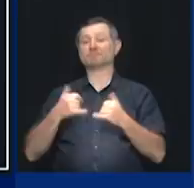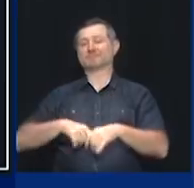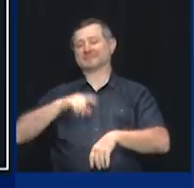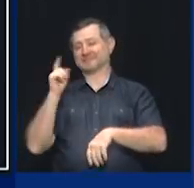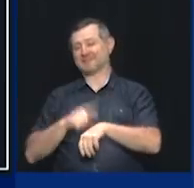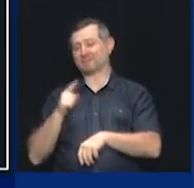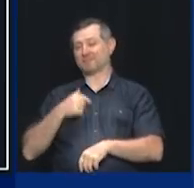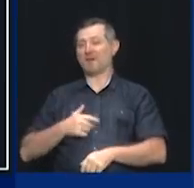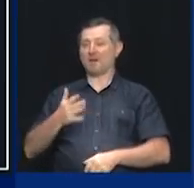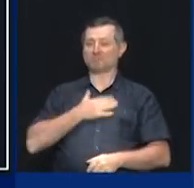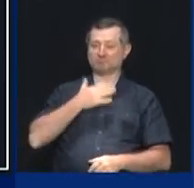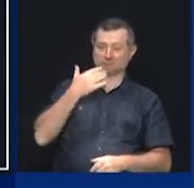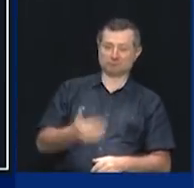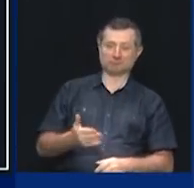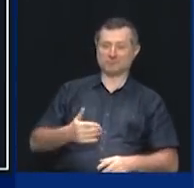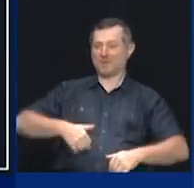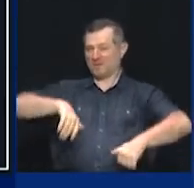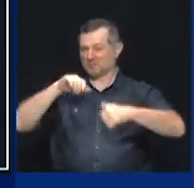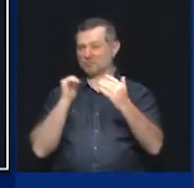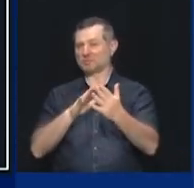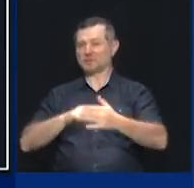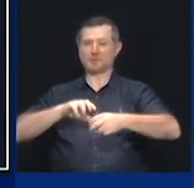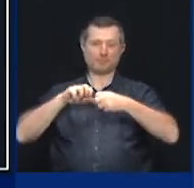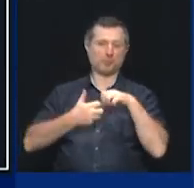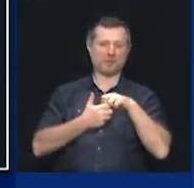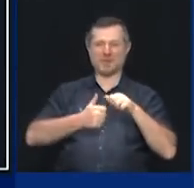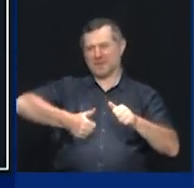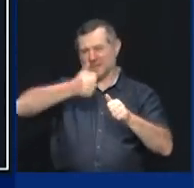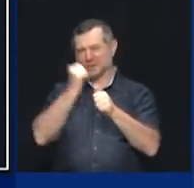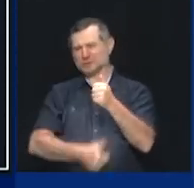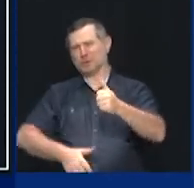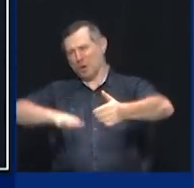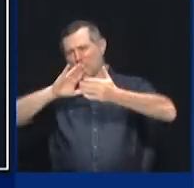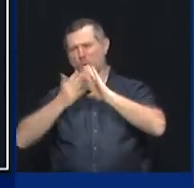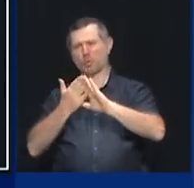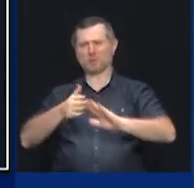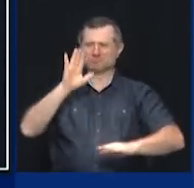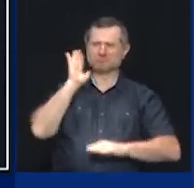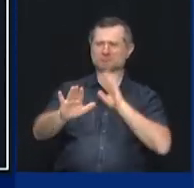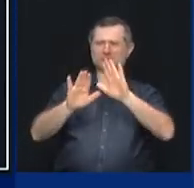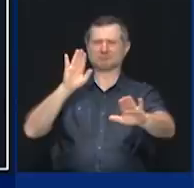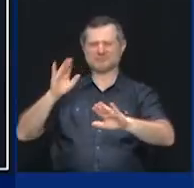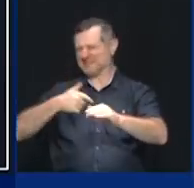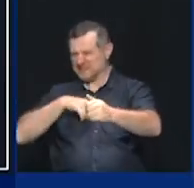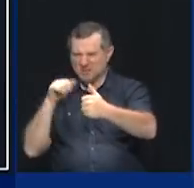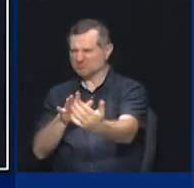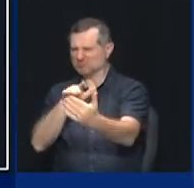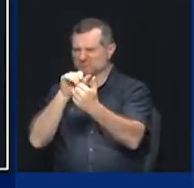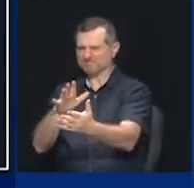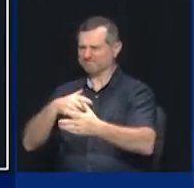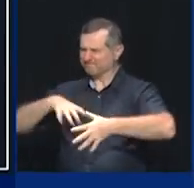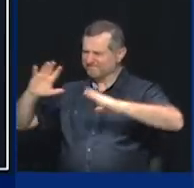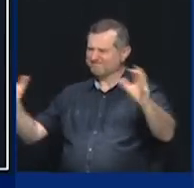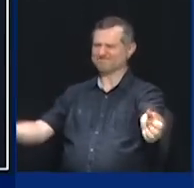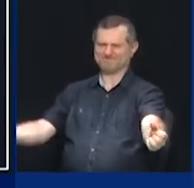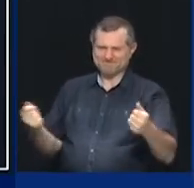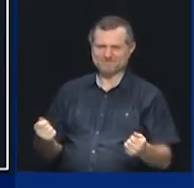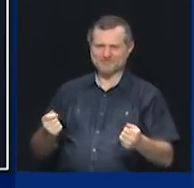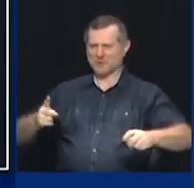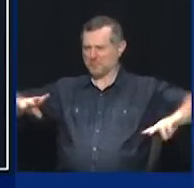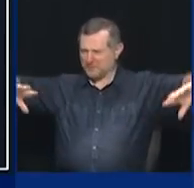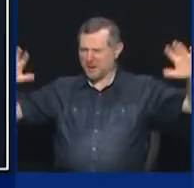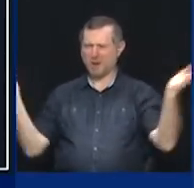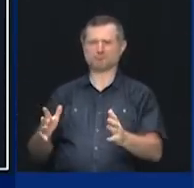address this issue city by city, putting people in a room, talking it through, reimagining the